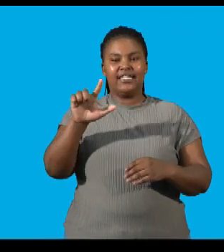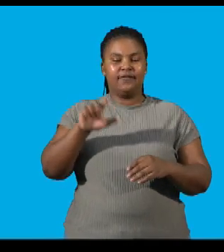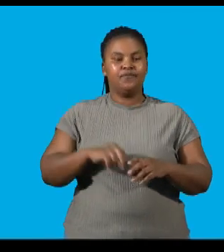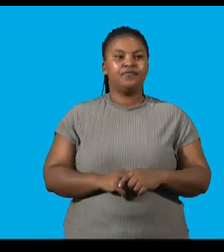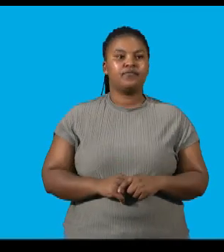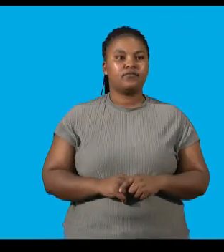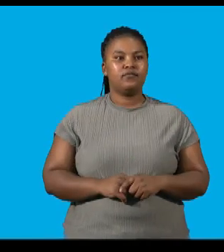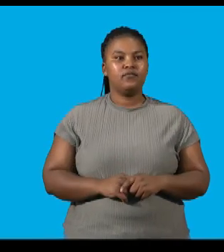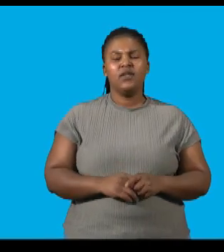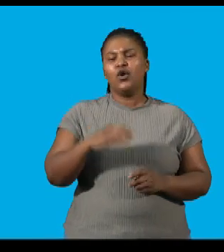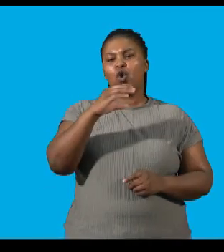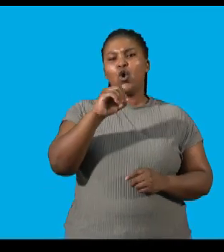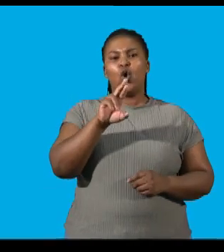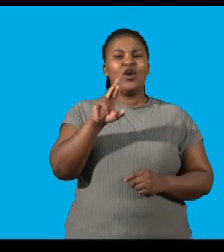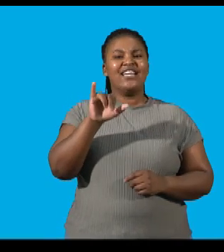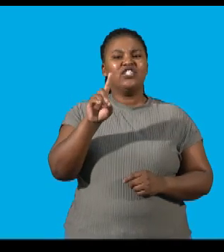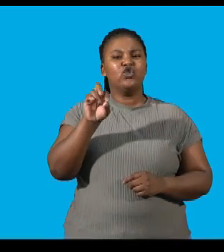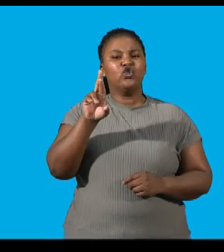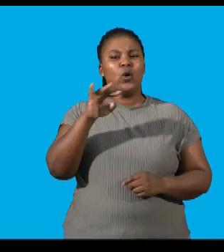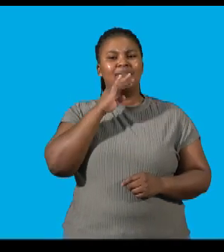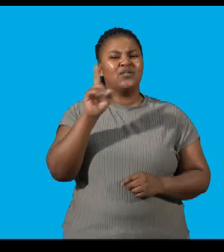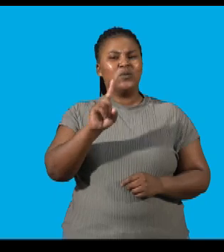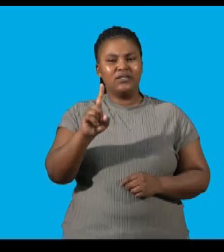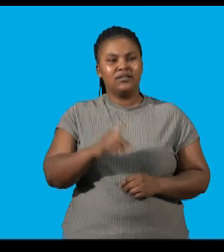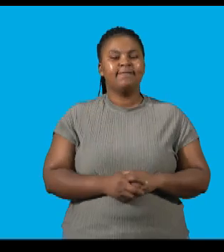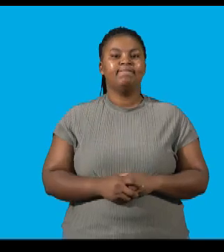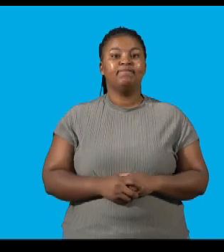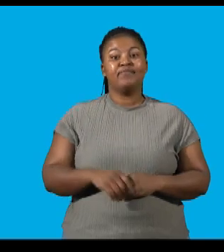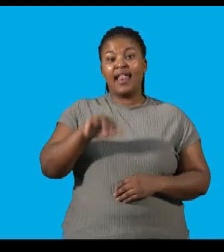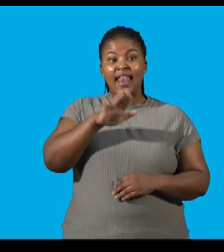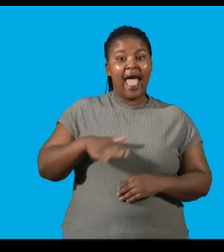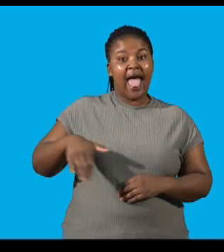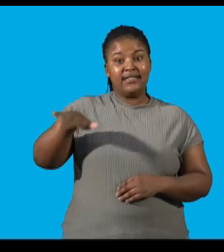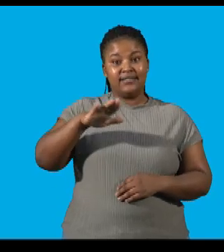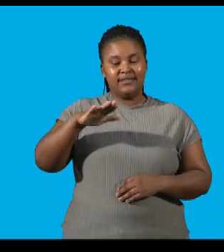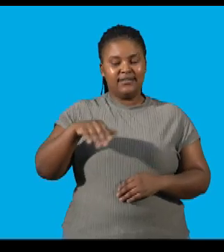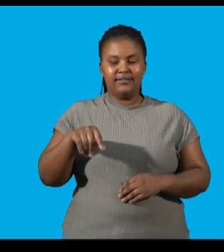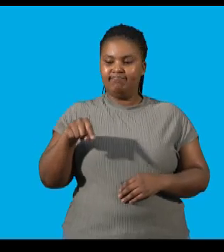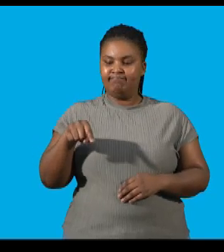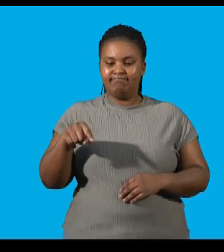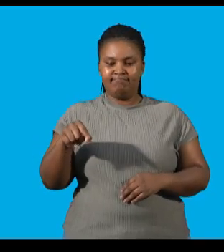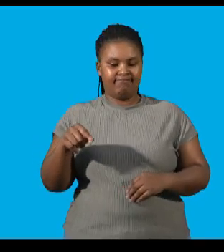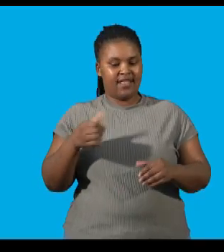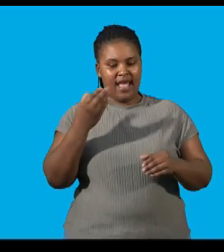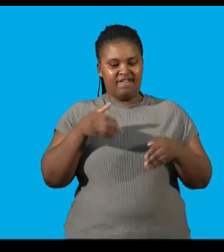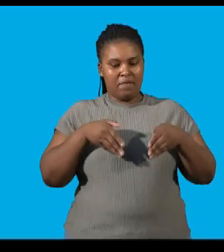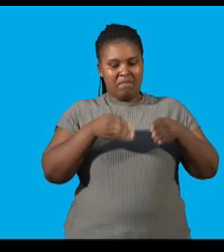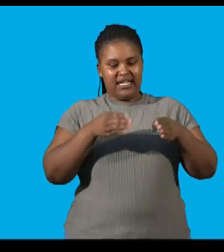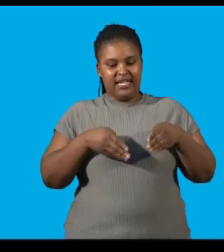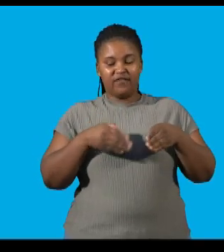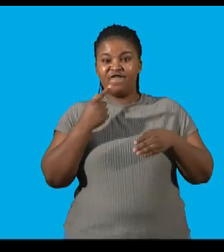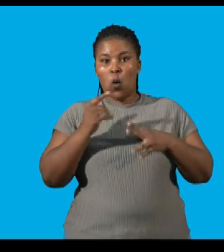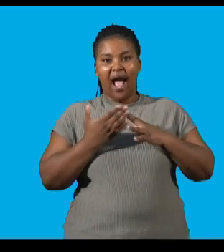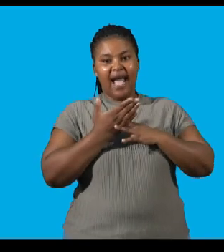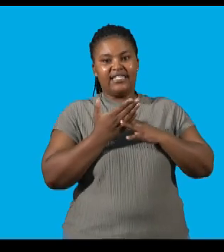Briefly describe the term corridor. It is a tract of land that forms a passageway, allowing access from